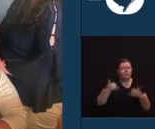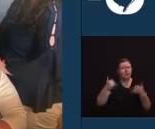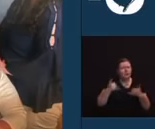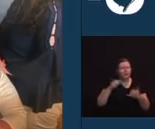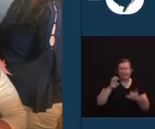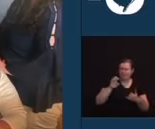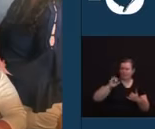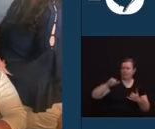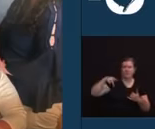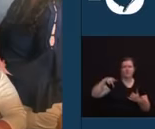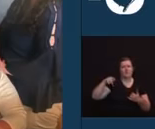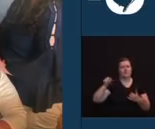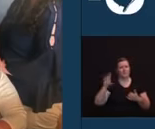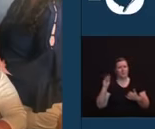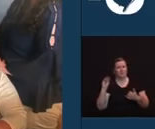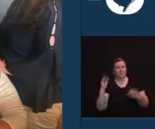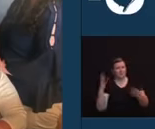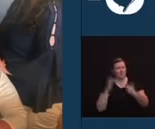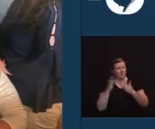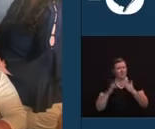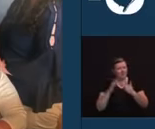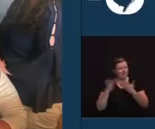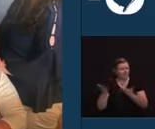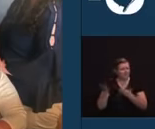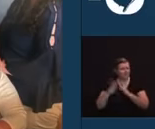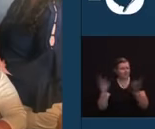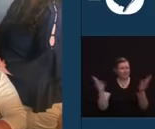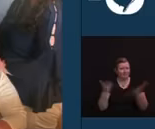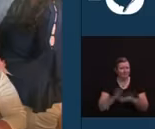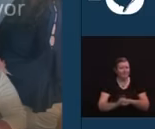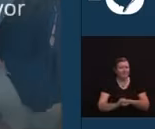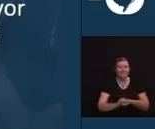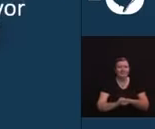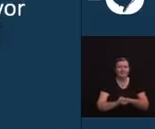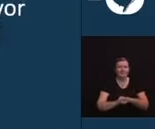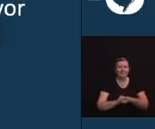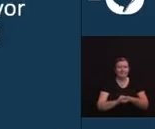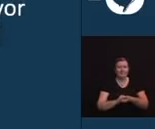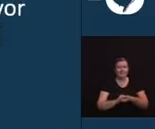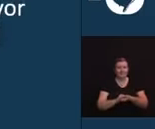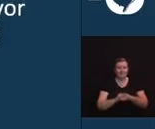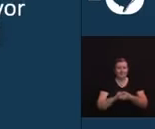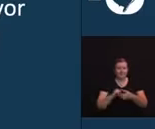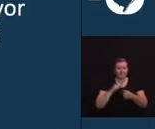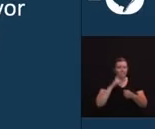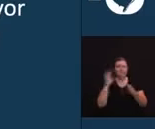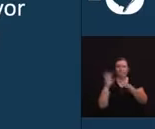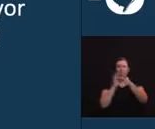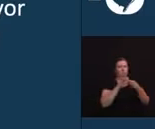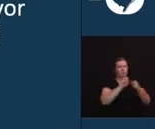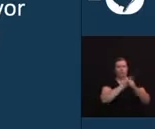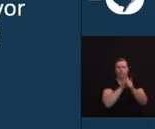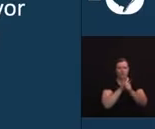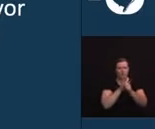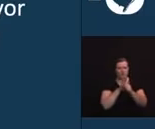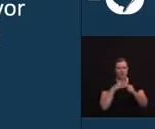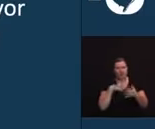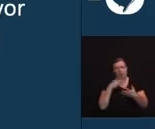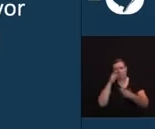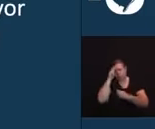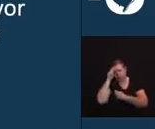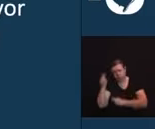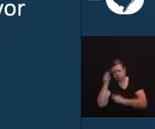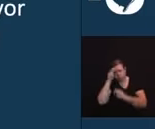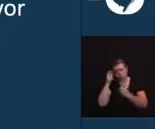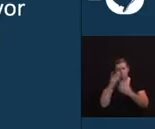with a heavy heart not related to COVID, as a final thought today, I must acknowledge the passing of a former Jersey City deputy mayor,